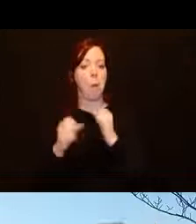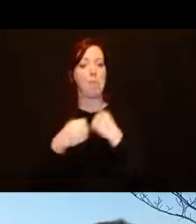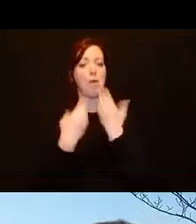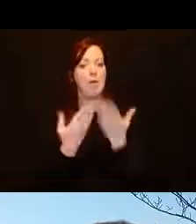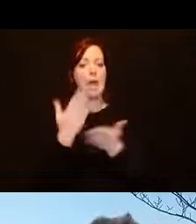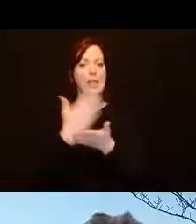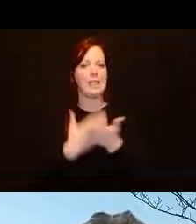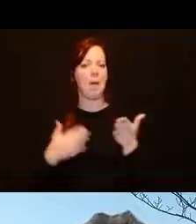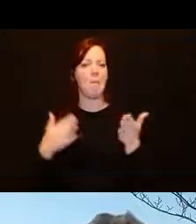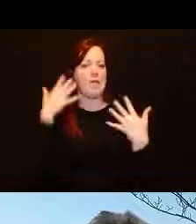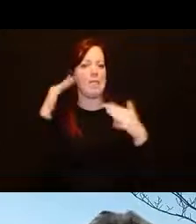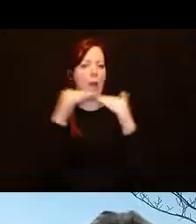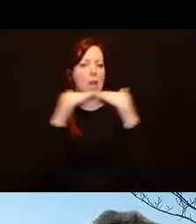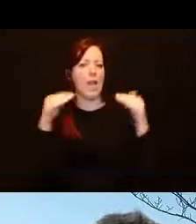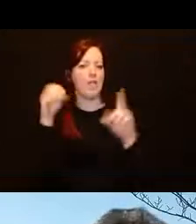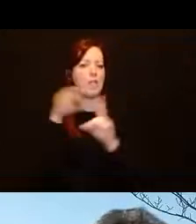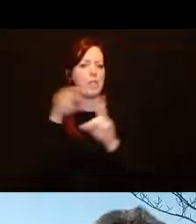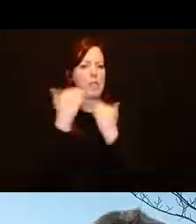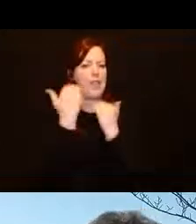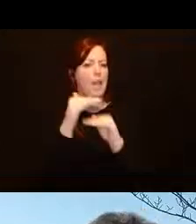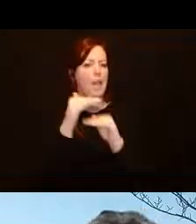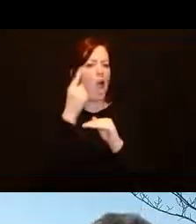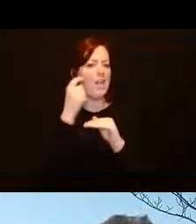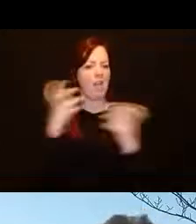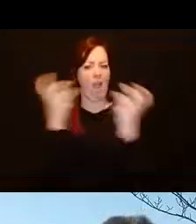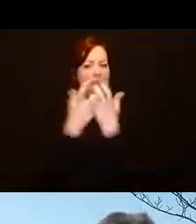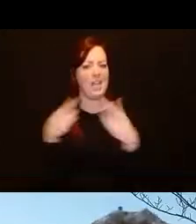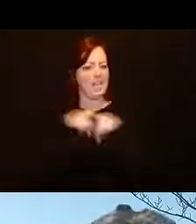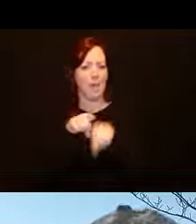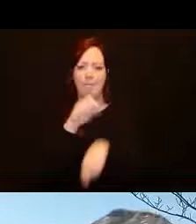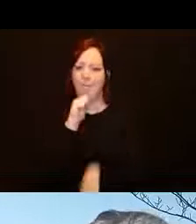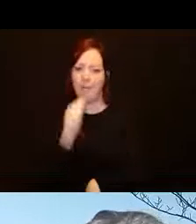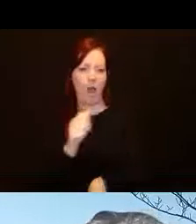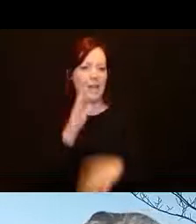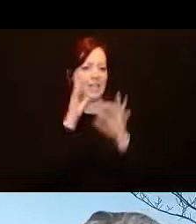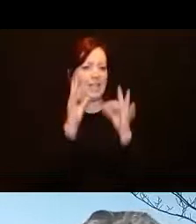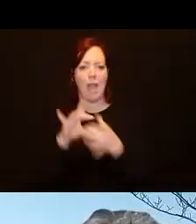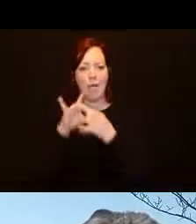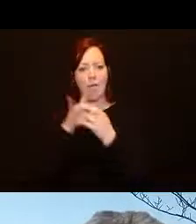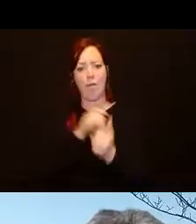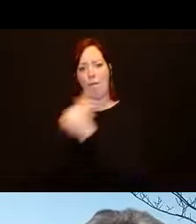we have chosen the safer choice, which is the EU version.